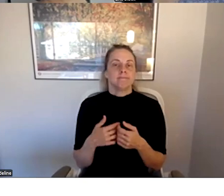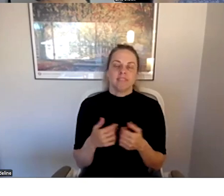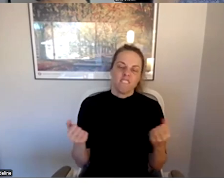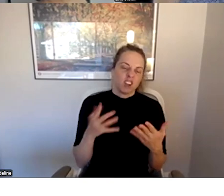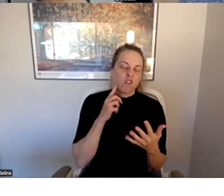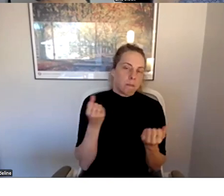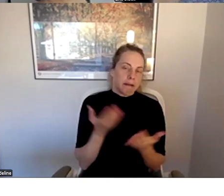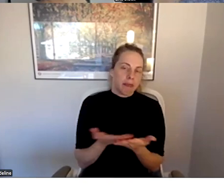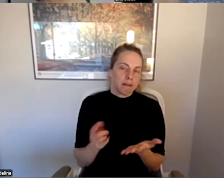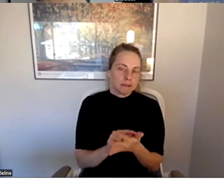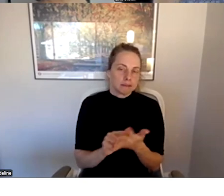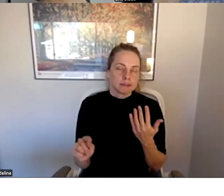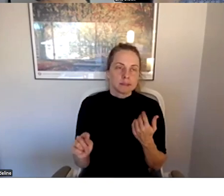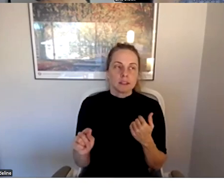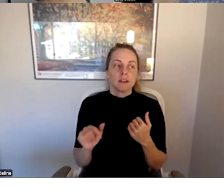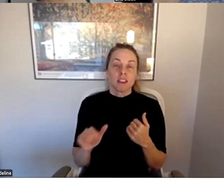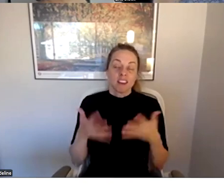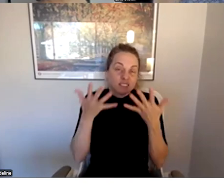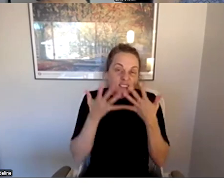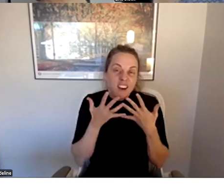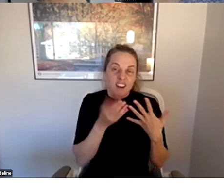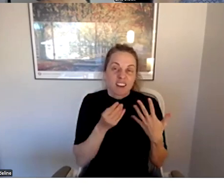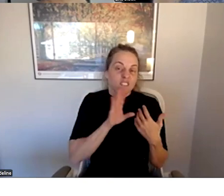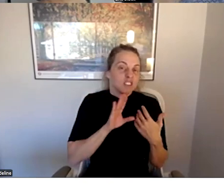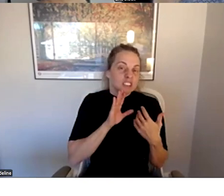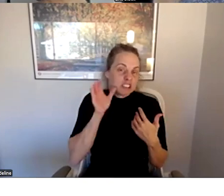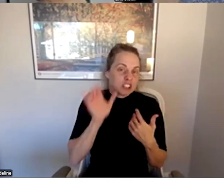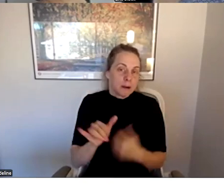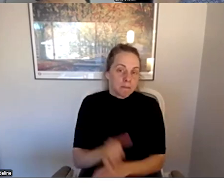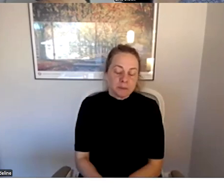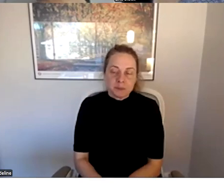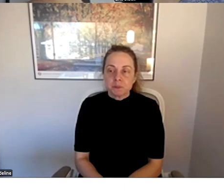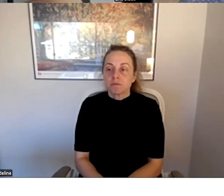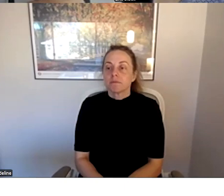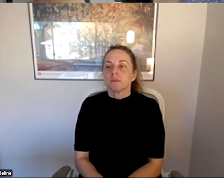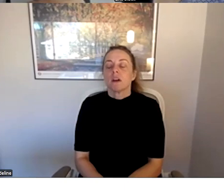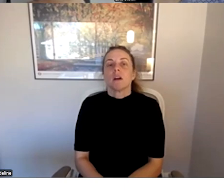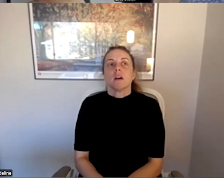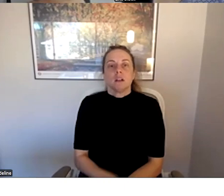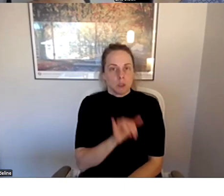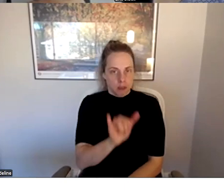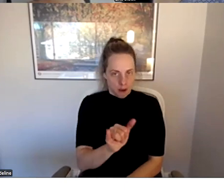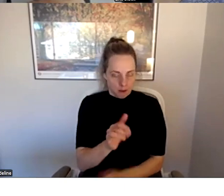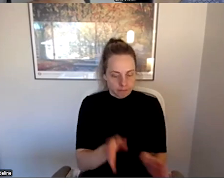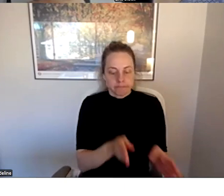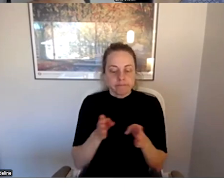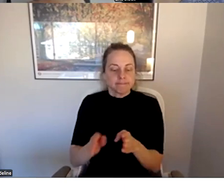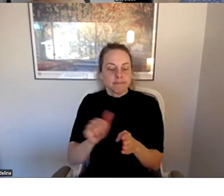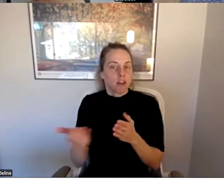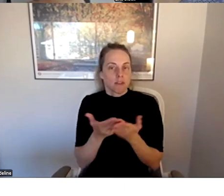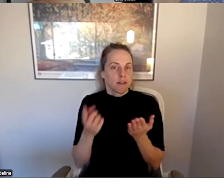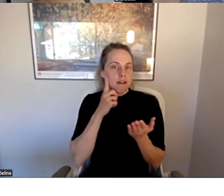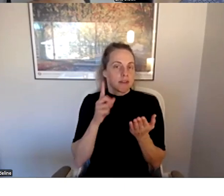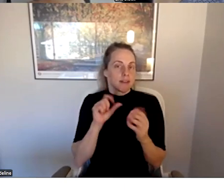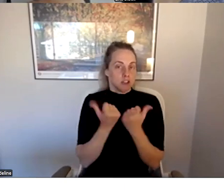things, which is kind of sad and frustrating to hear. But another thing I think that, you know, agencies can